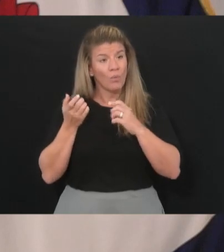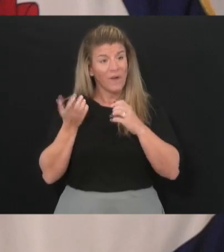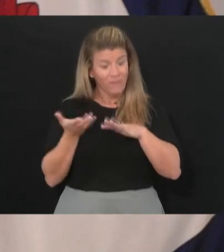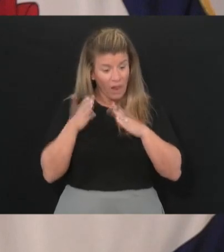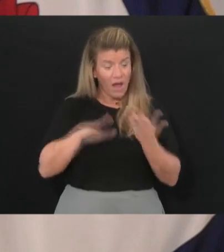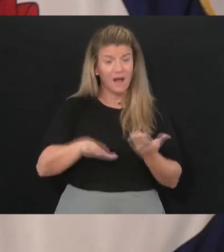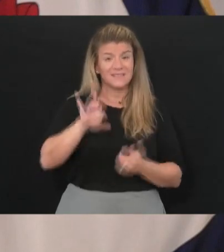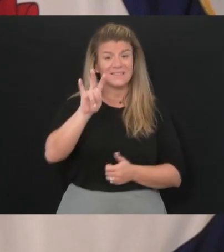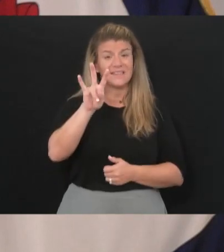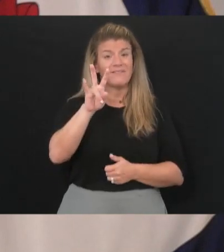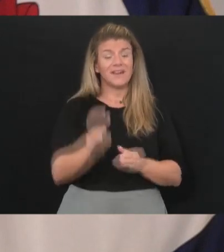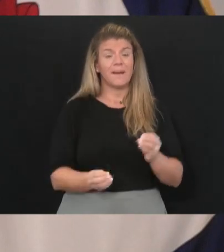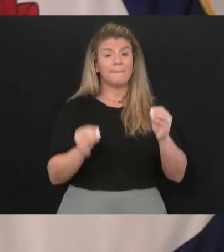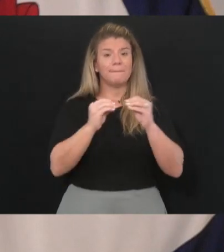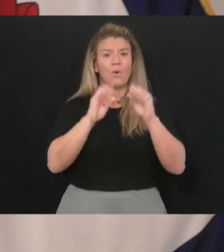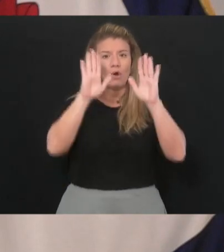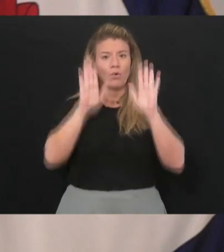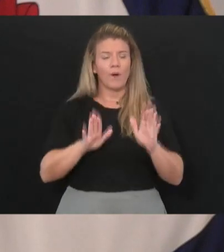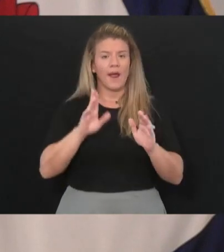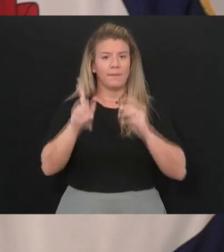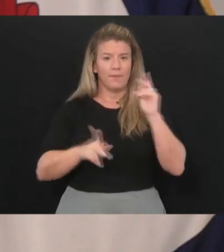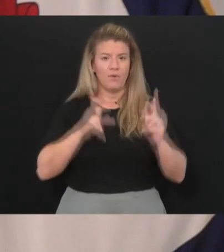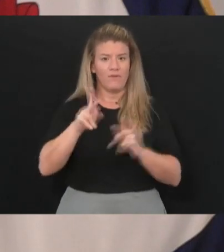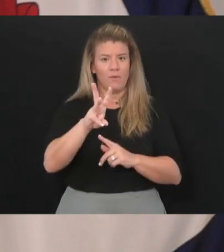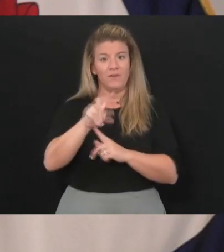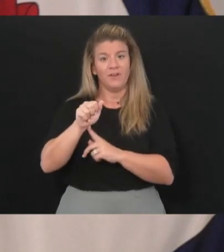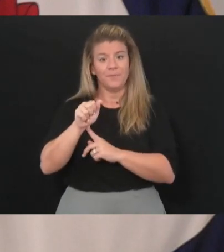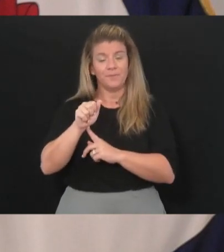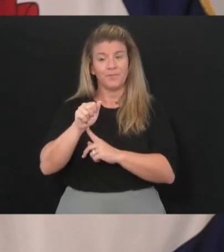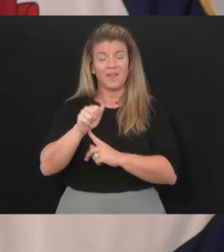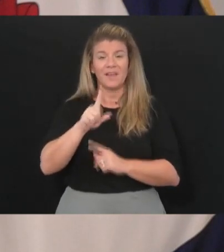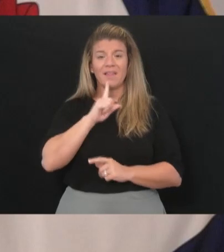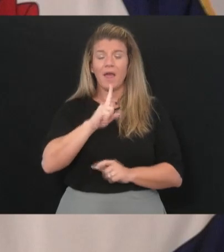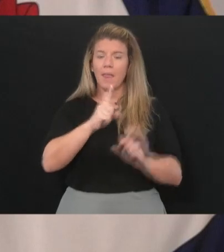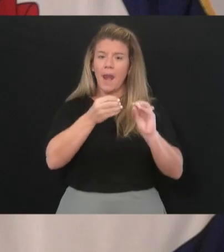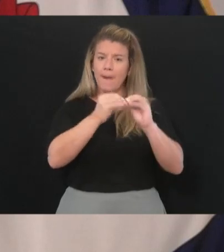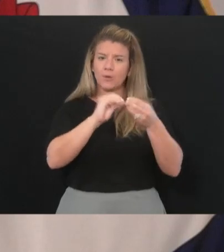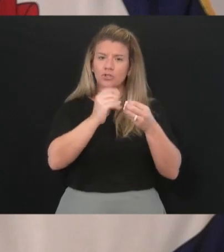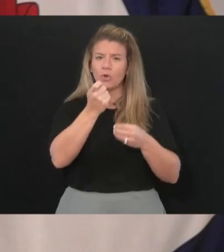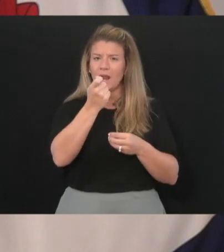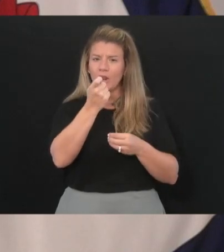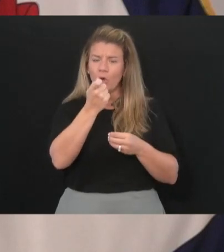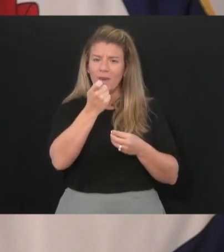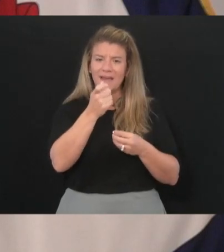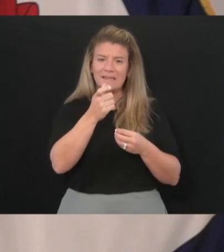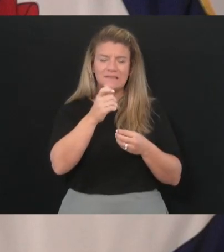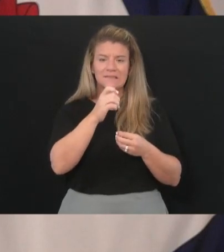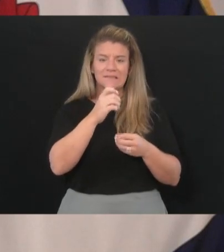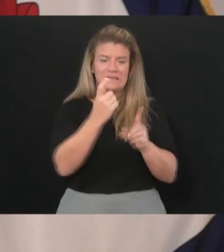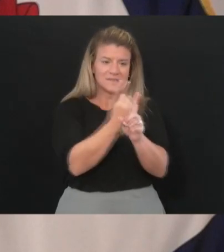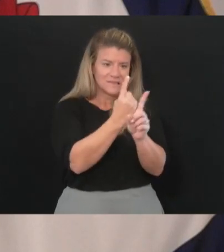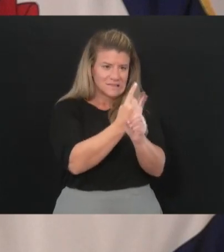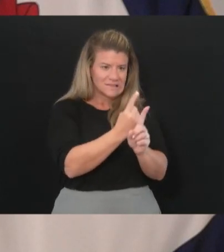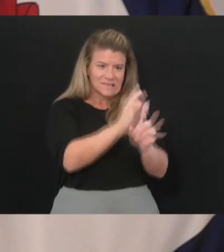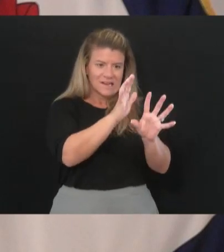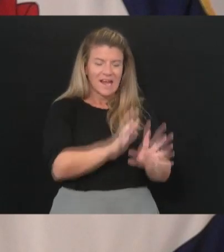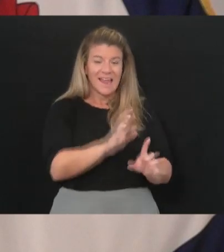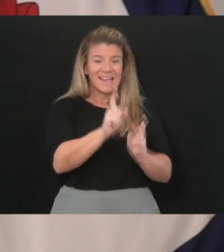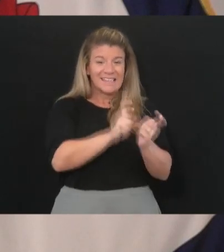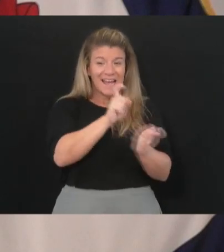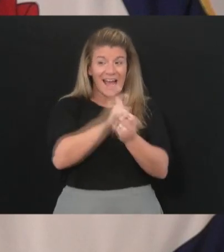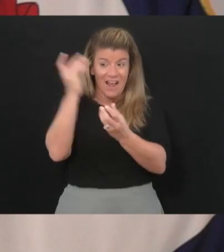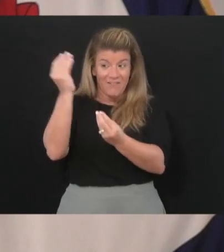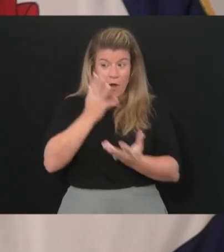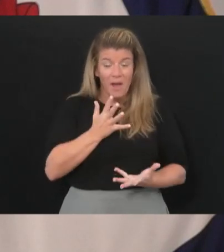more great West Virginians. The numbers are a little skewed because it didn't get all reported, on exactly the